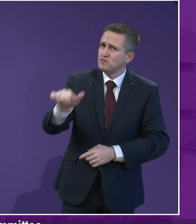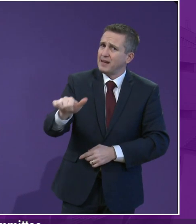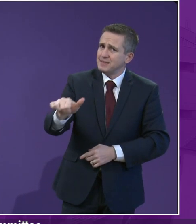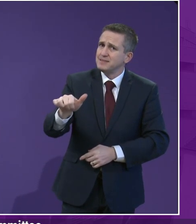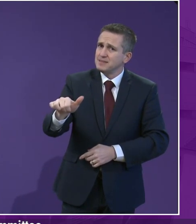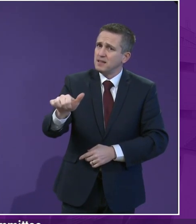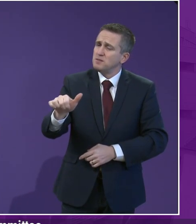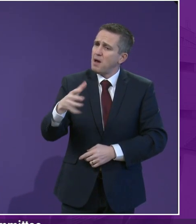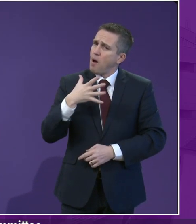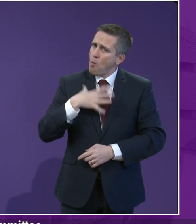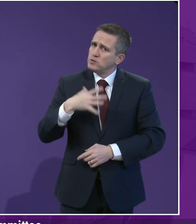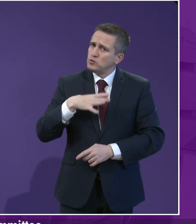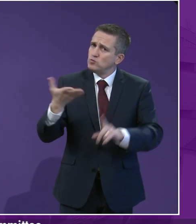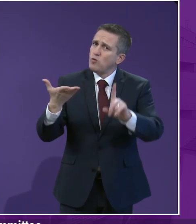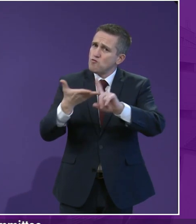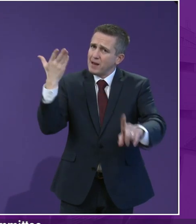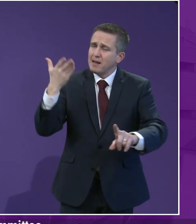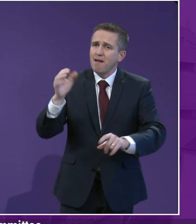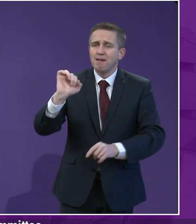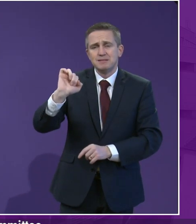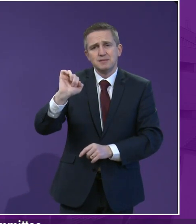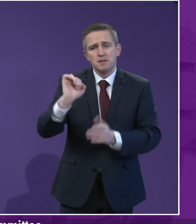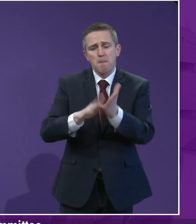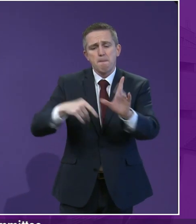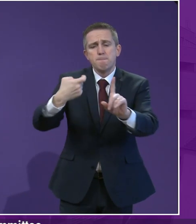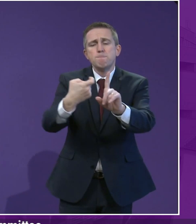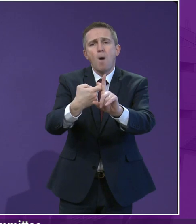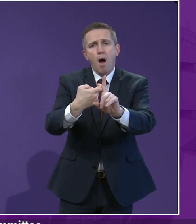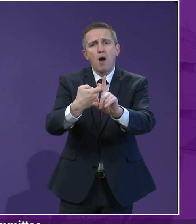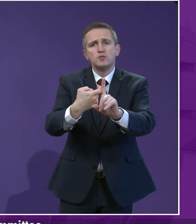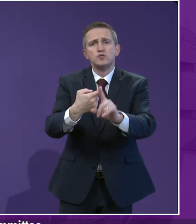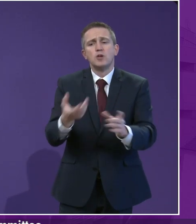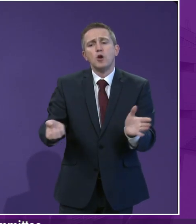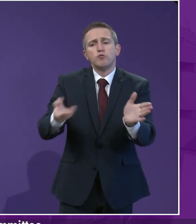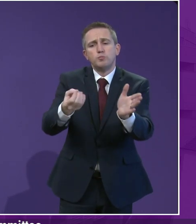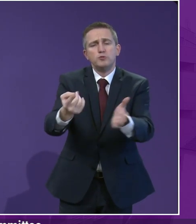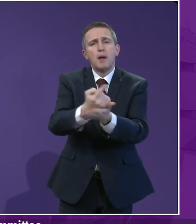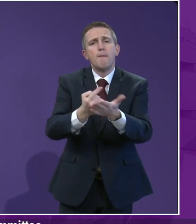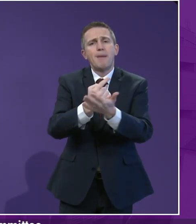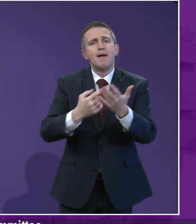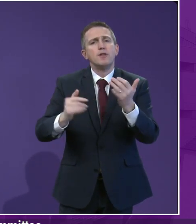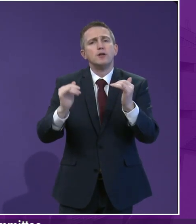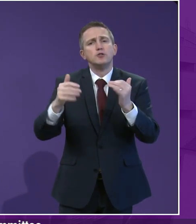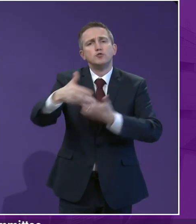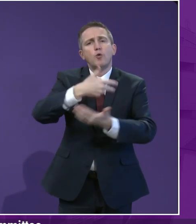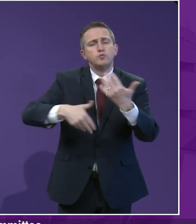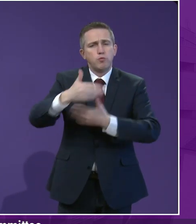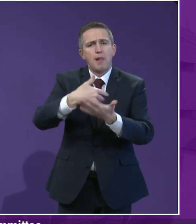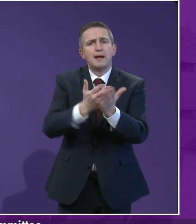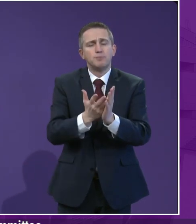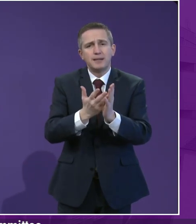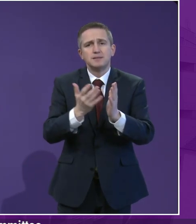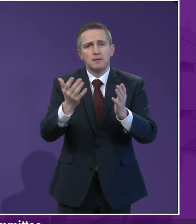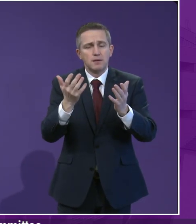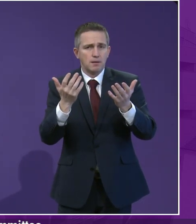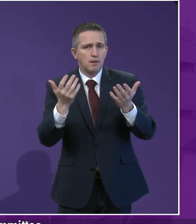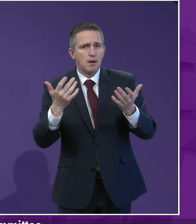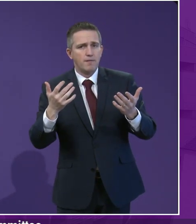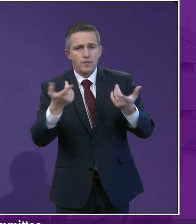course, Freshers Week, what happens in the evening at the union, whatever, I think is really important. And I think it's something we need to go